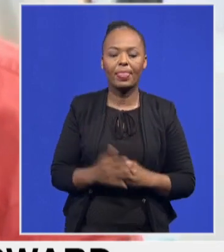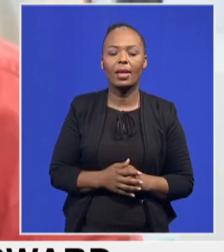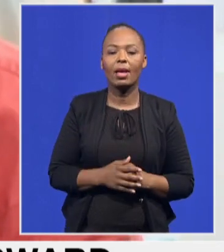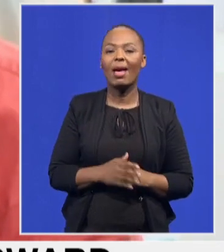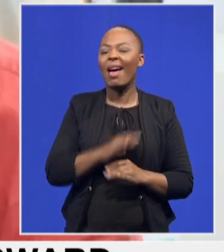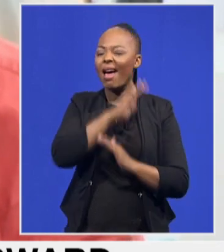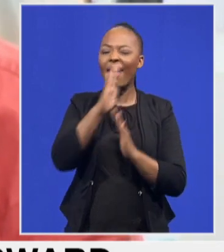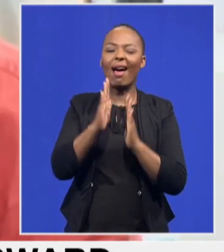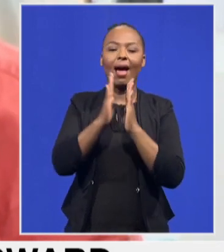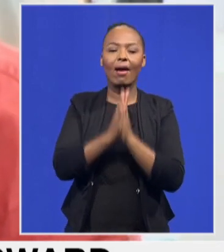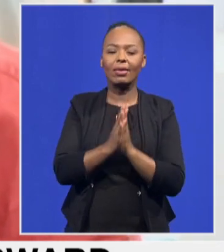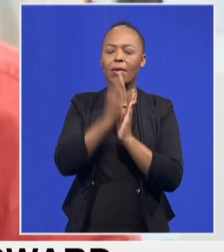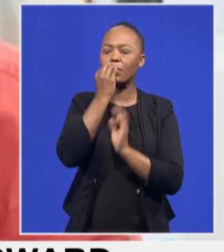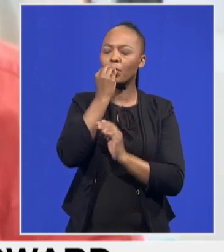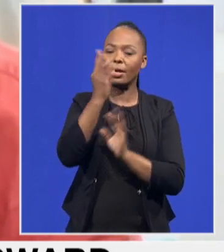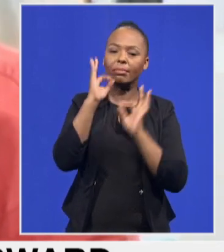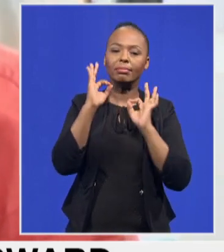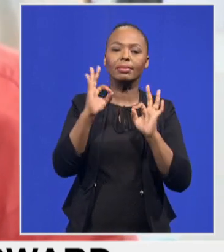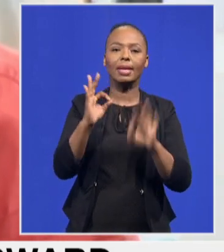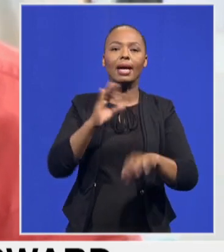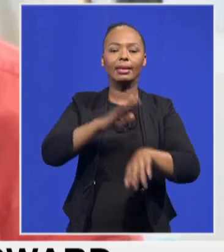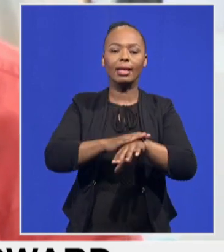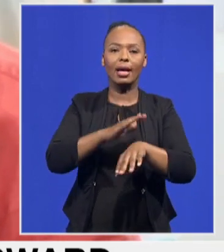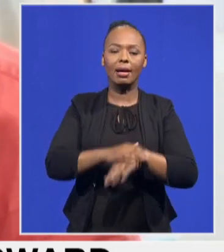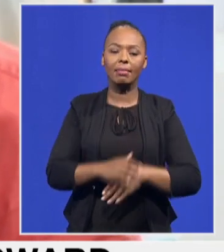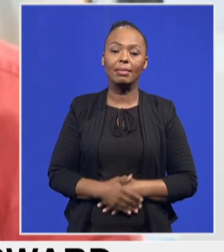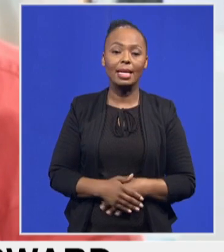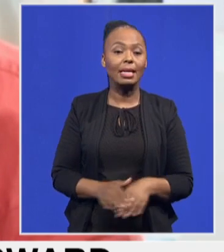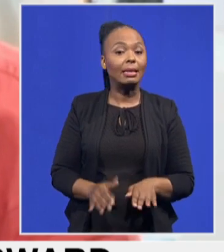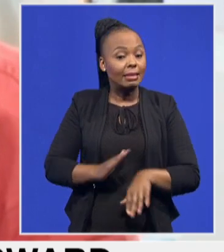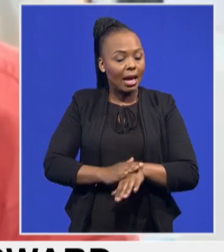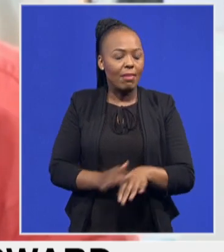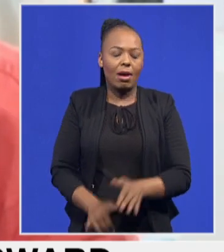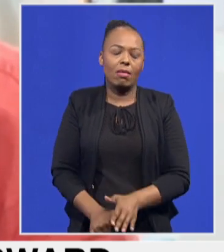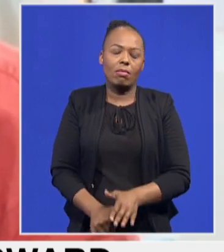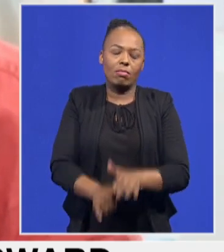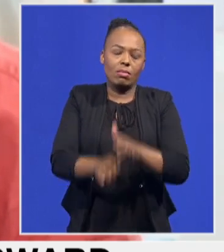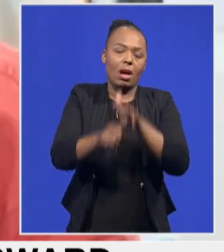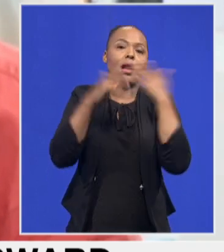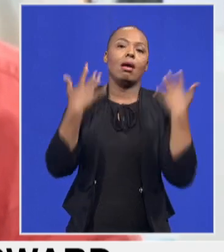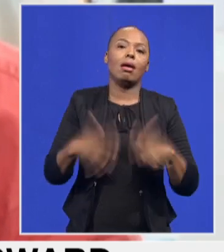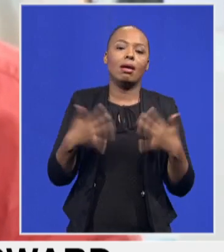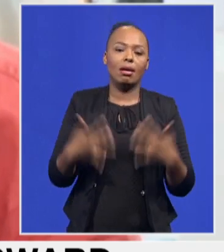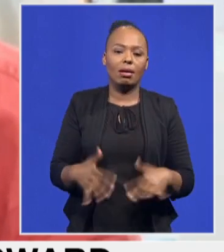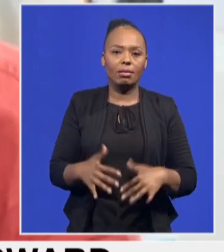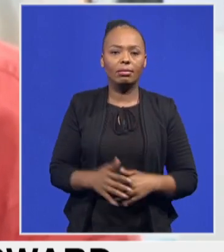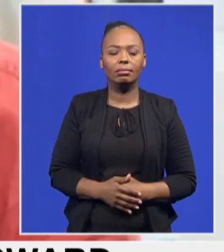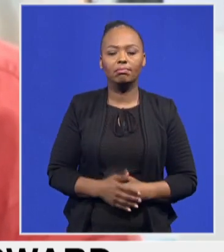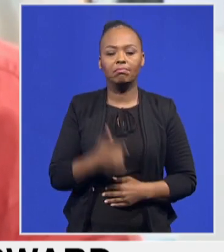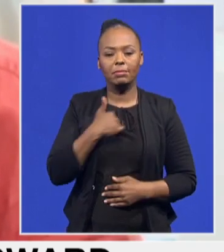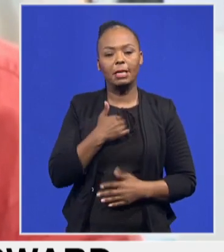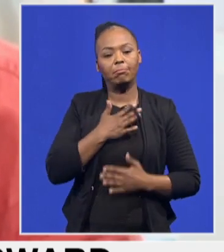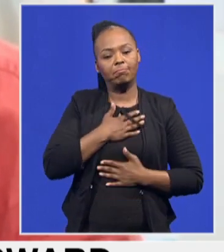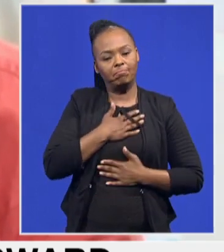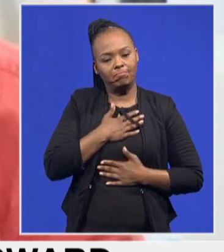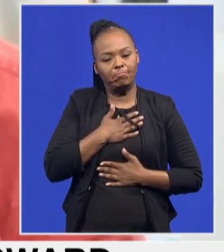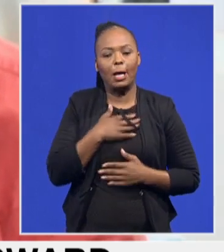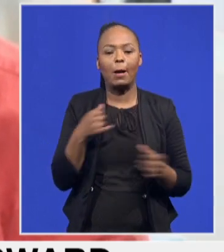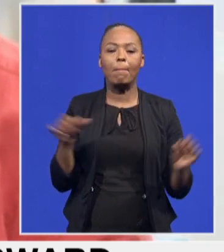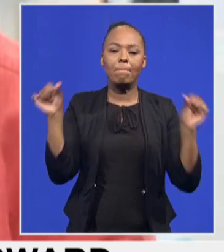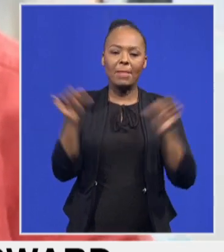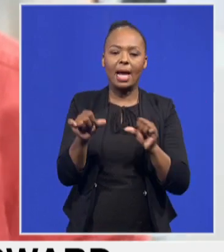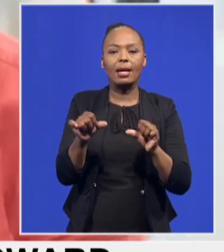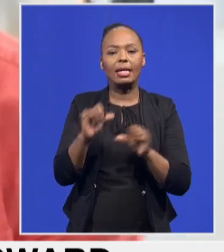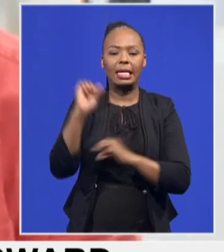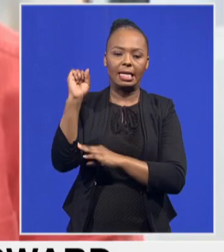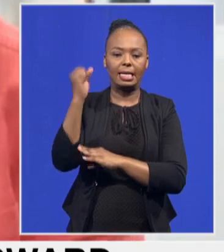just a fantastic time here and a very important time. And I'm pleased that we can come back to Indaba. Thank you so much for talking